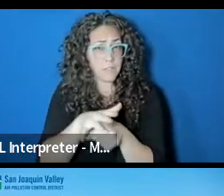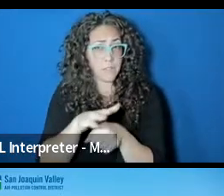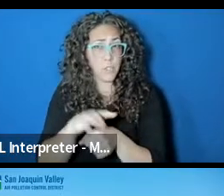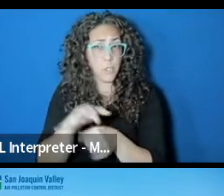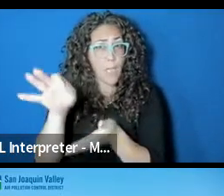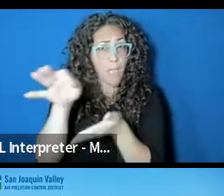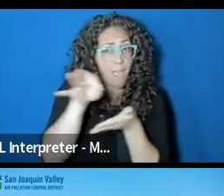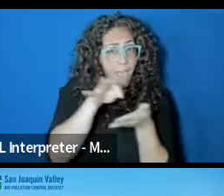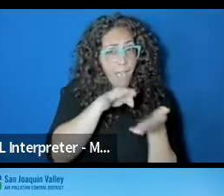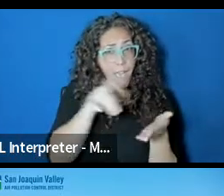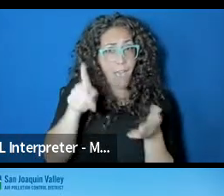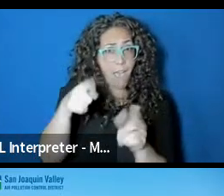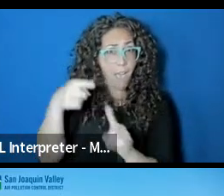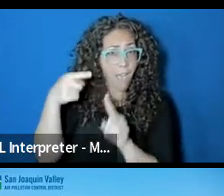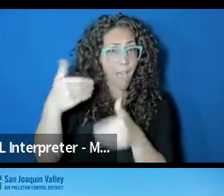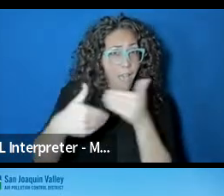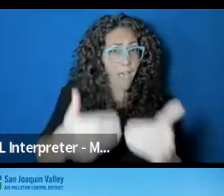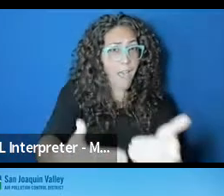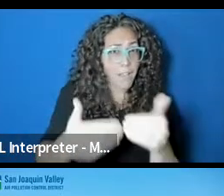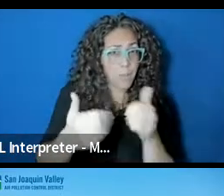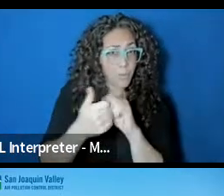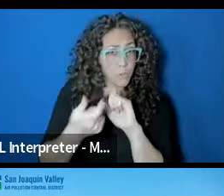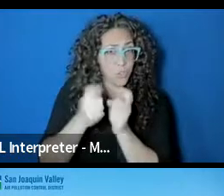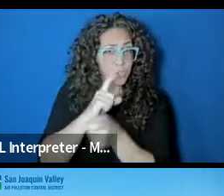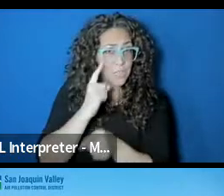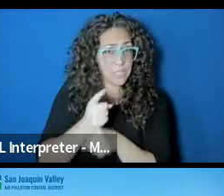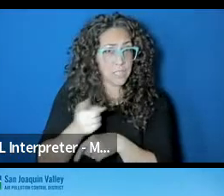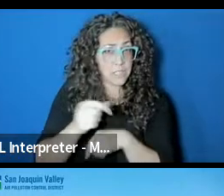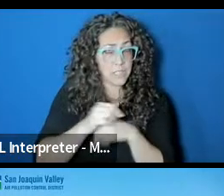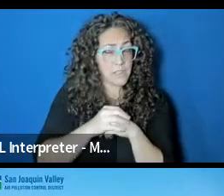forward with the change, correct?